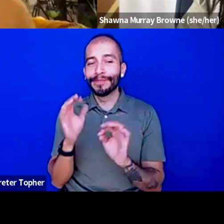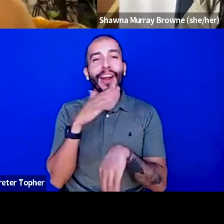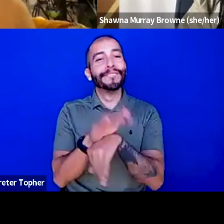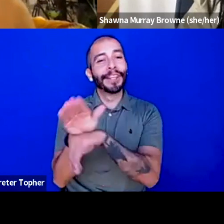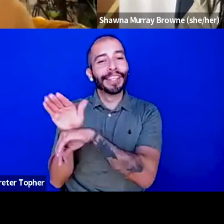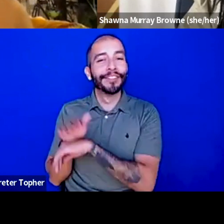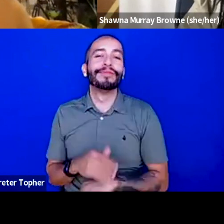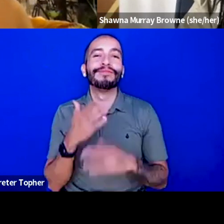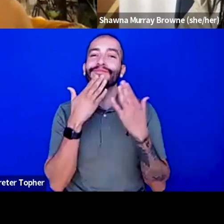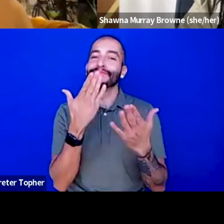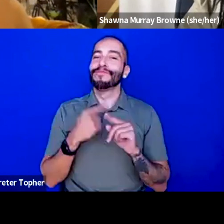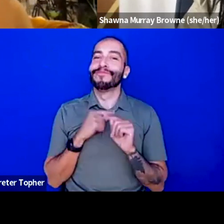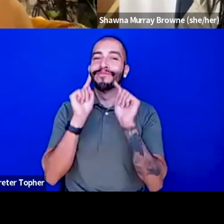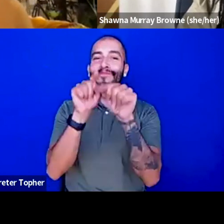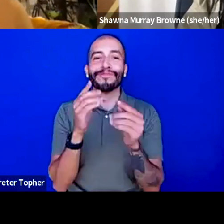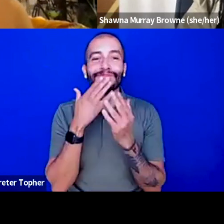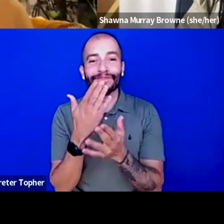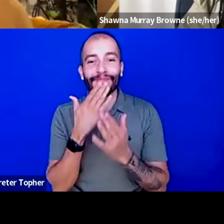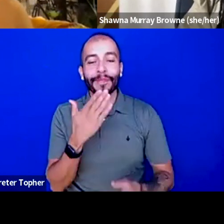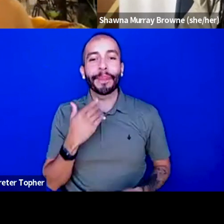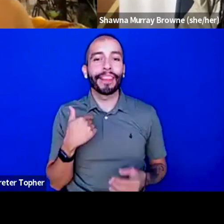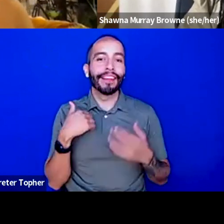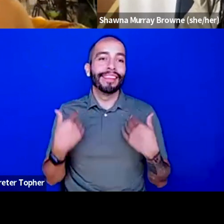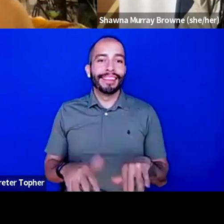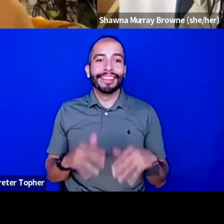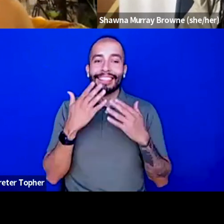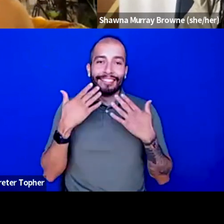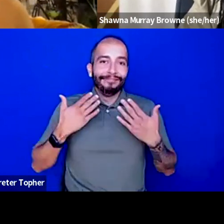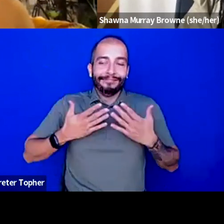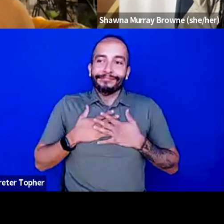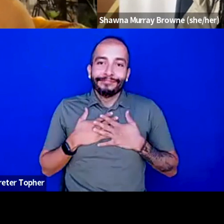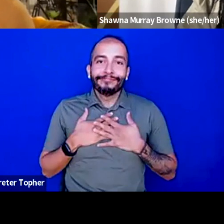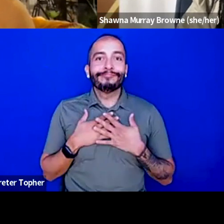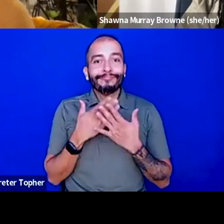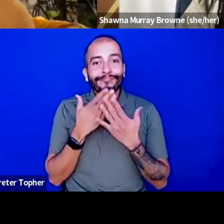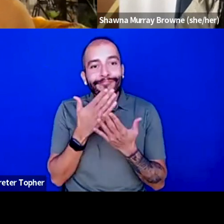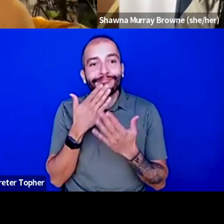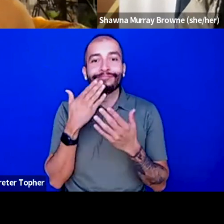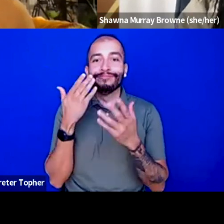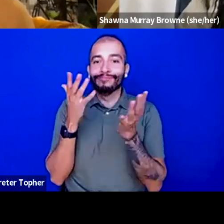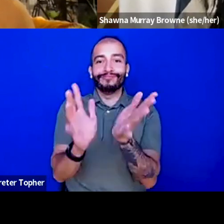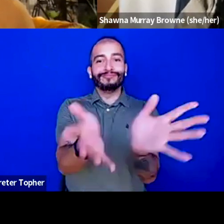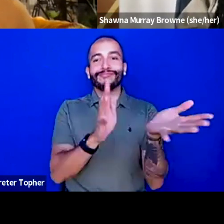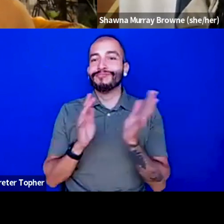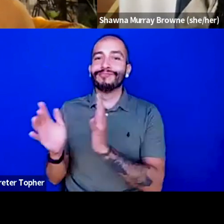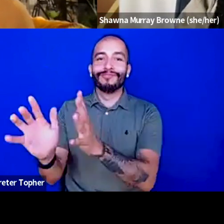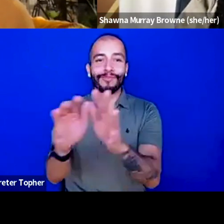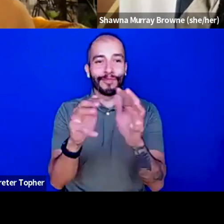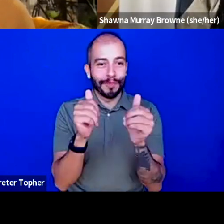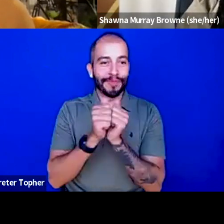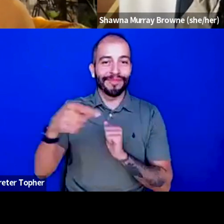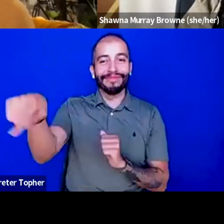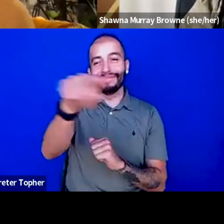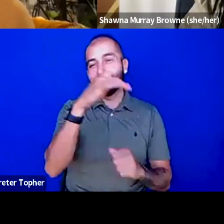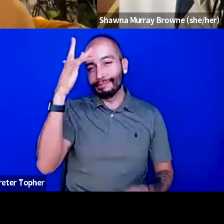very thankful to be speaking with all of the brilliant speakers this evening. So thank you very much.